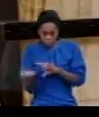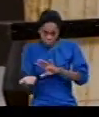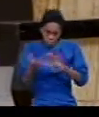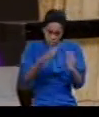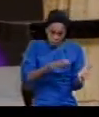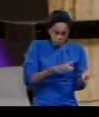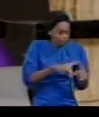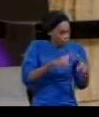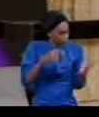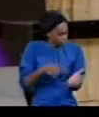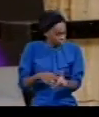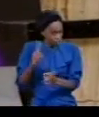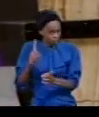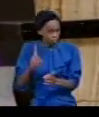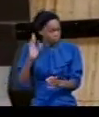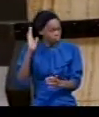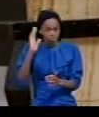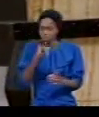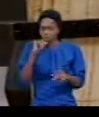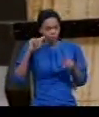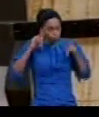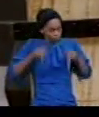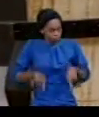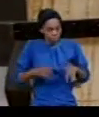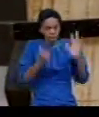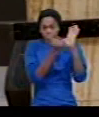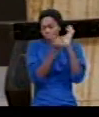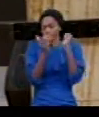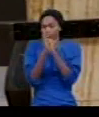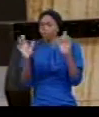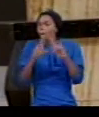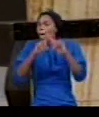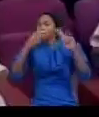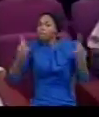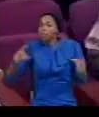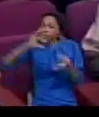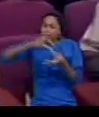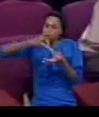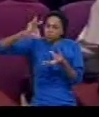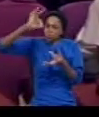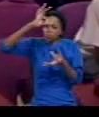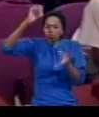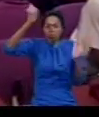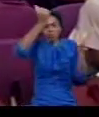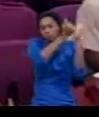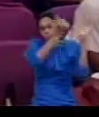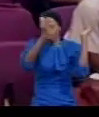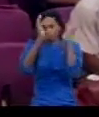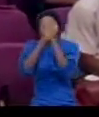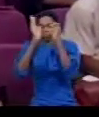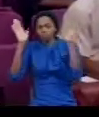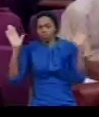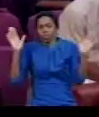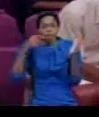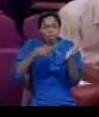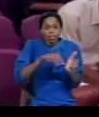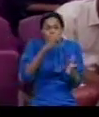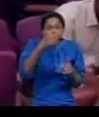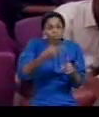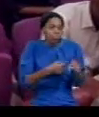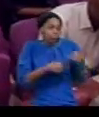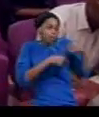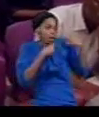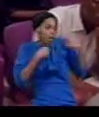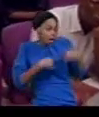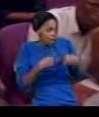physical crucifixion. This is spiritual crucifixion. This is from the heart of the